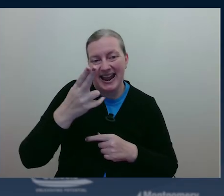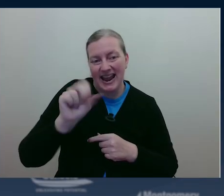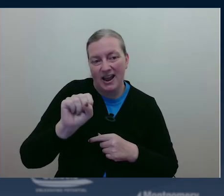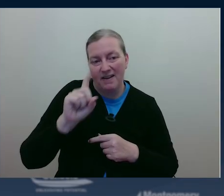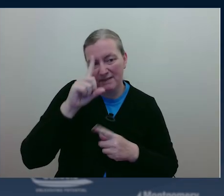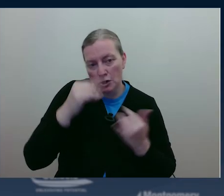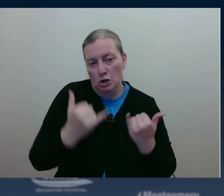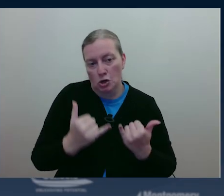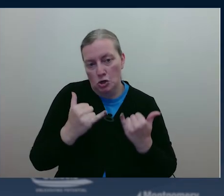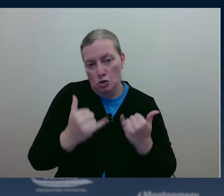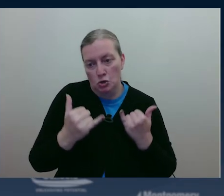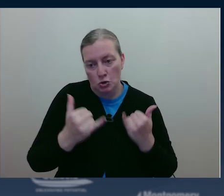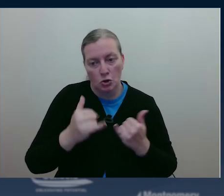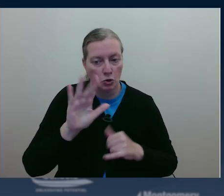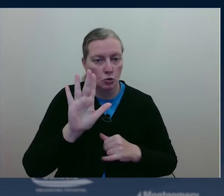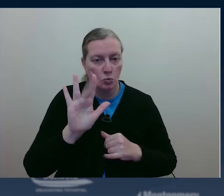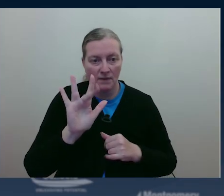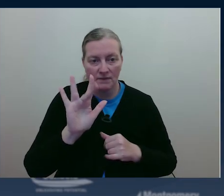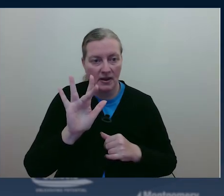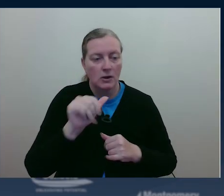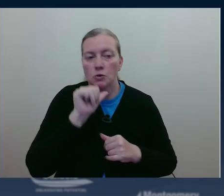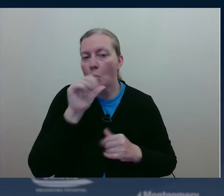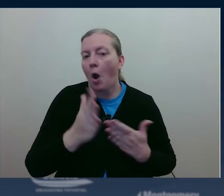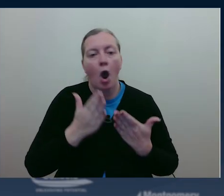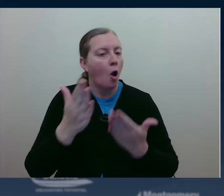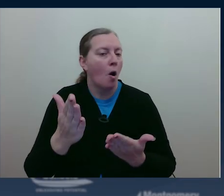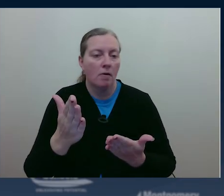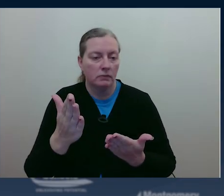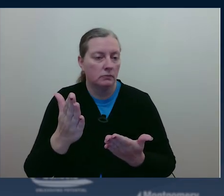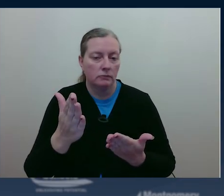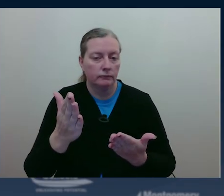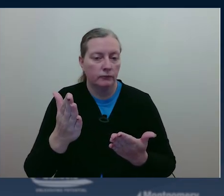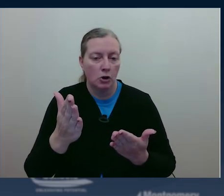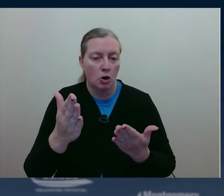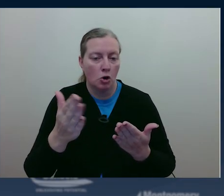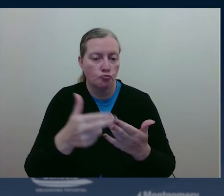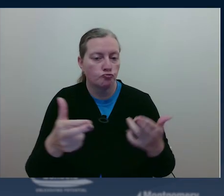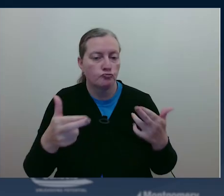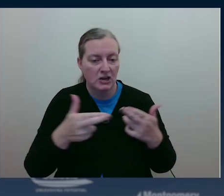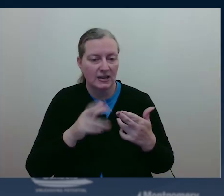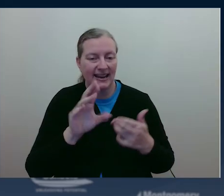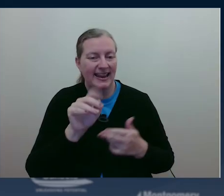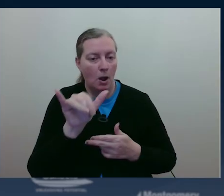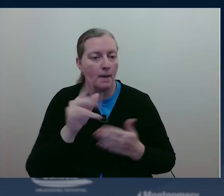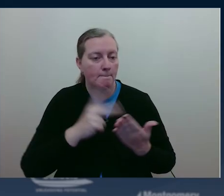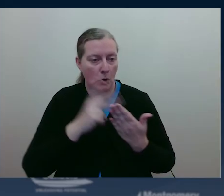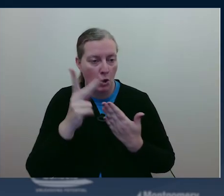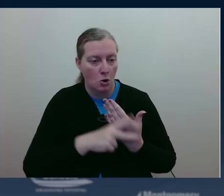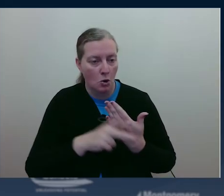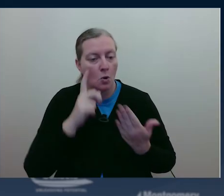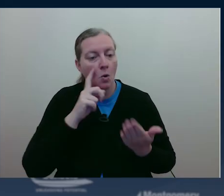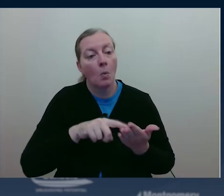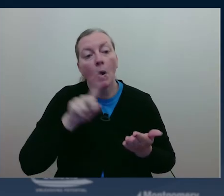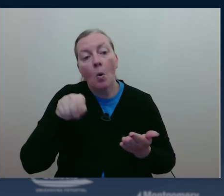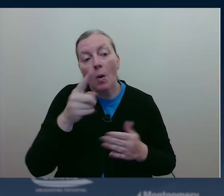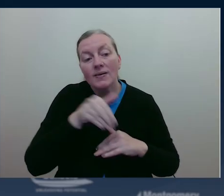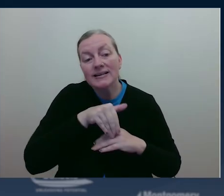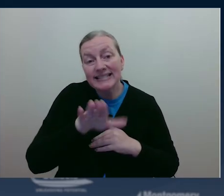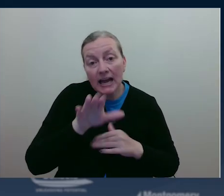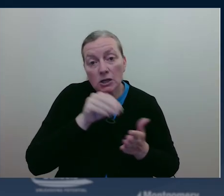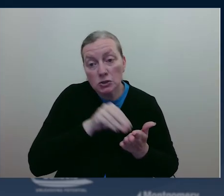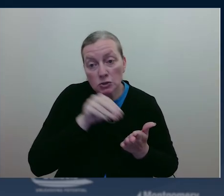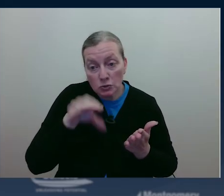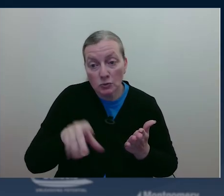not offer a regional countywide program. And that is why it's noted that we only send students out to these programs. And